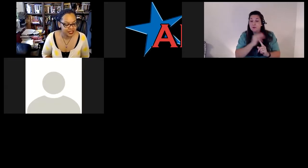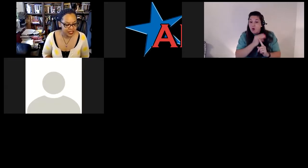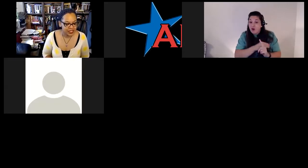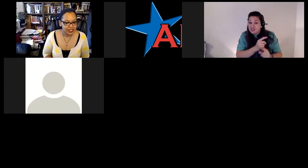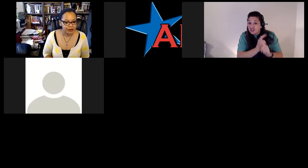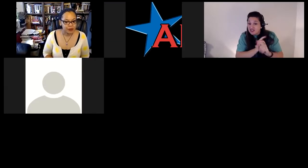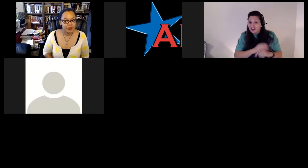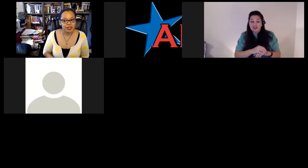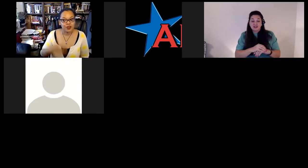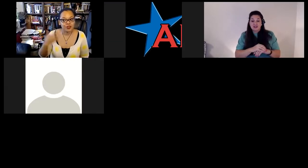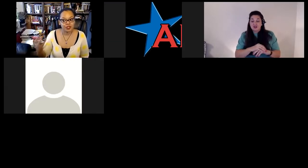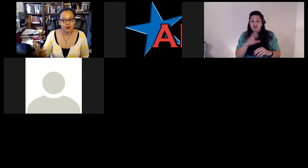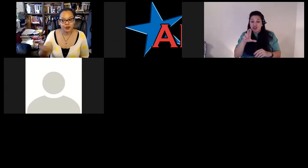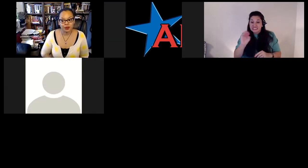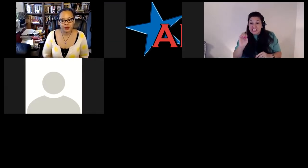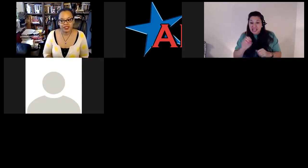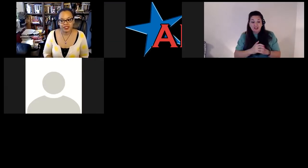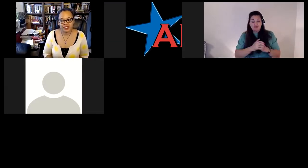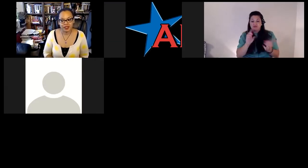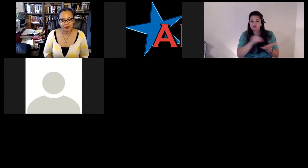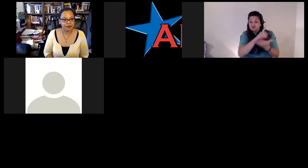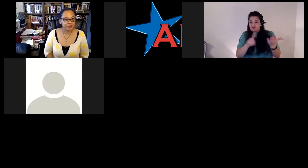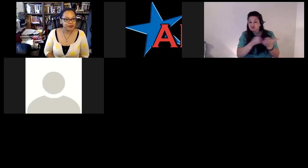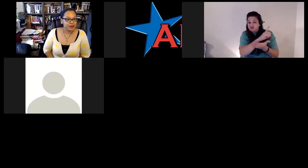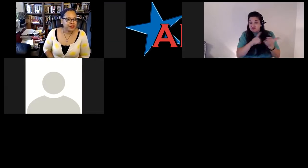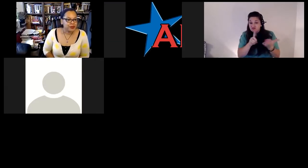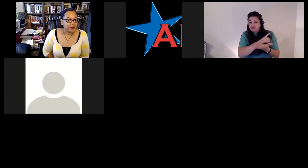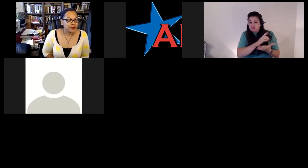estate. But then we also put